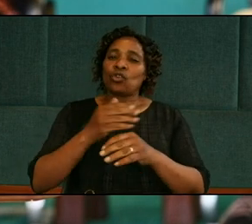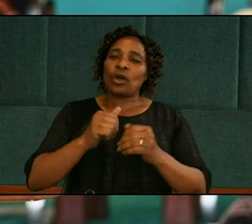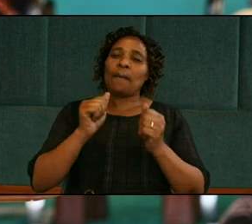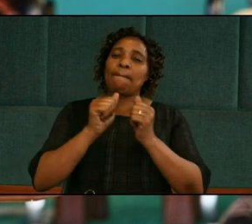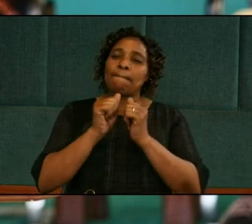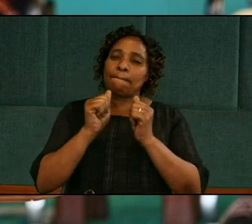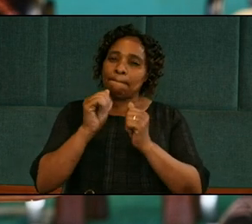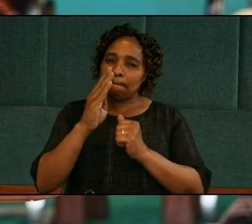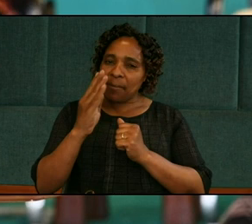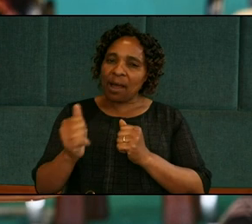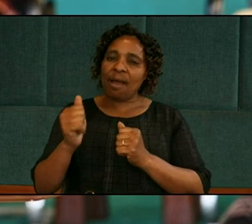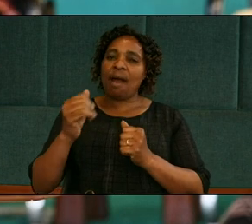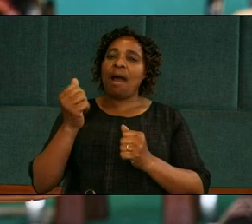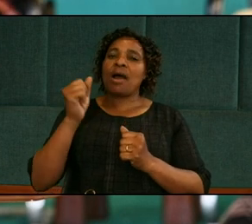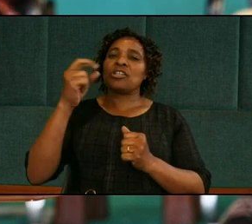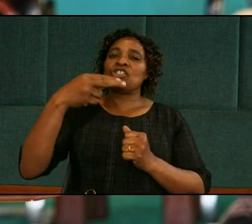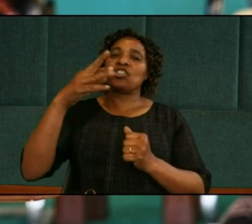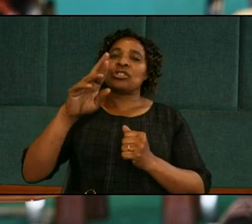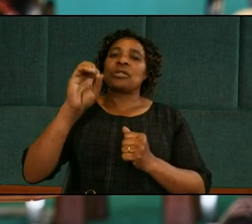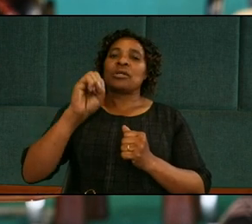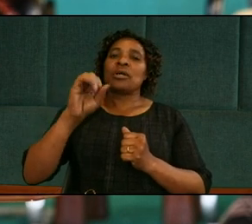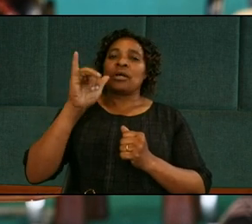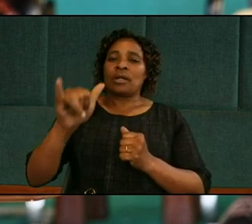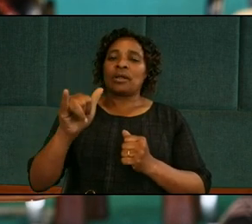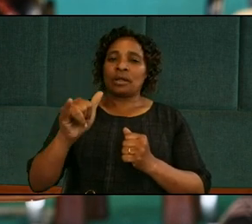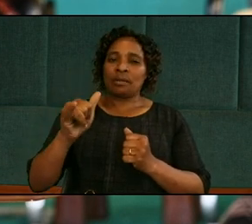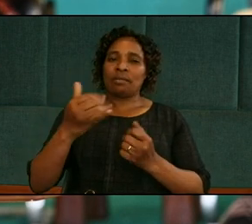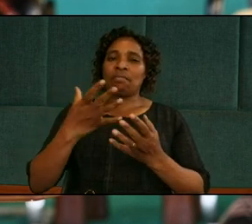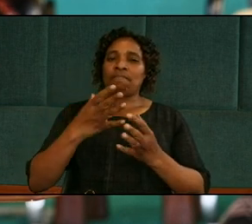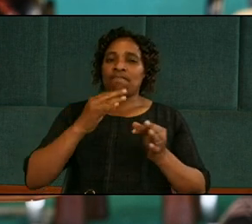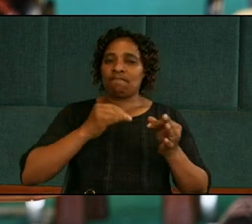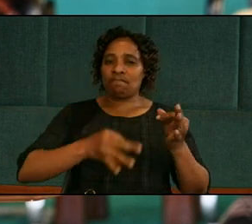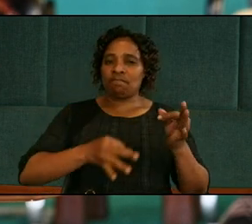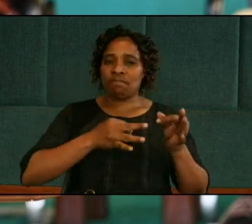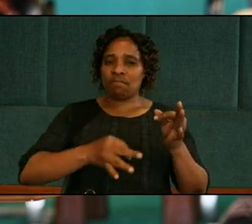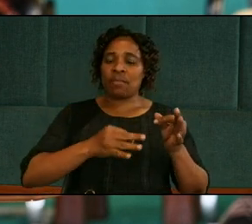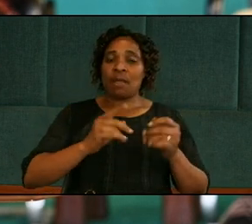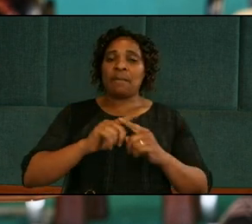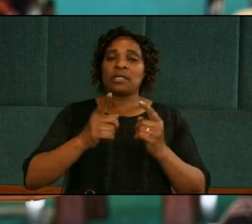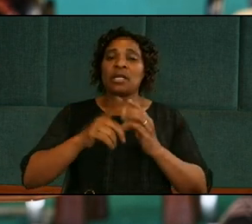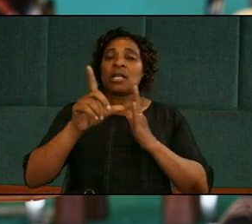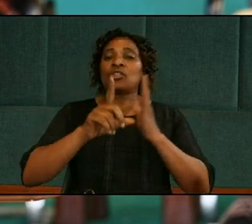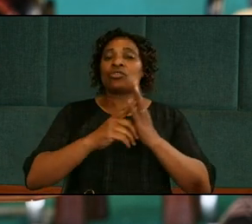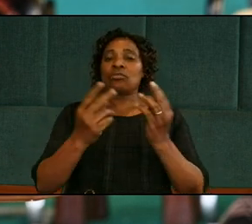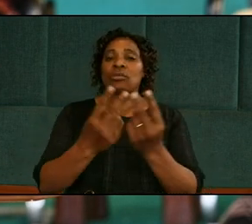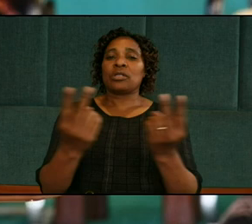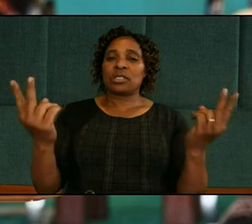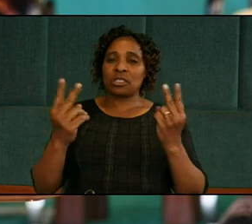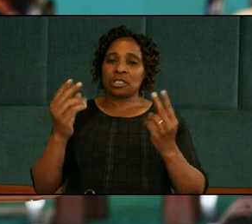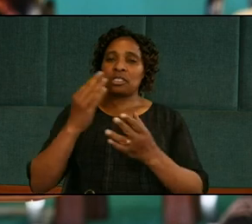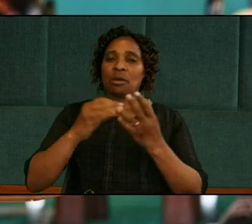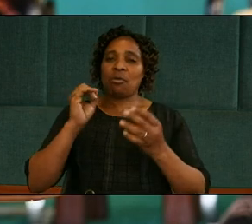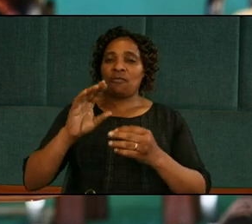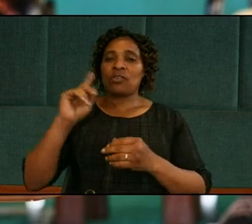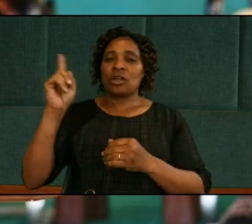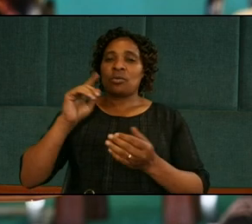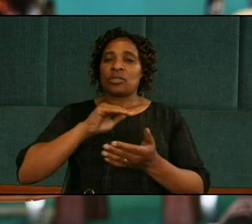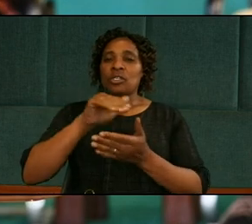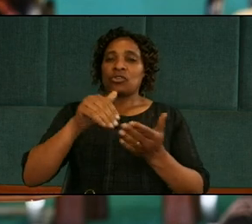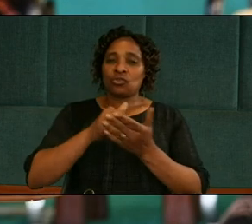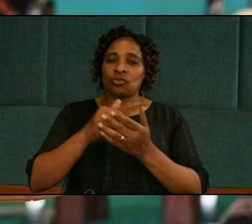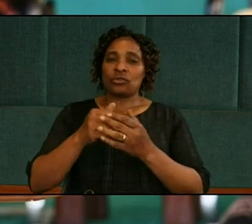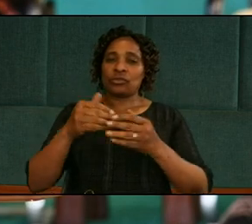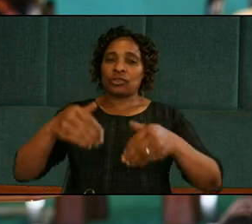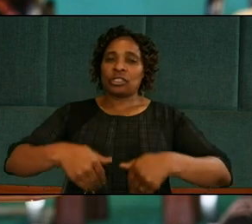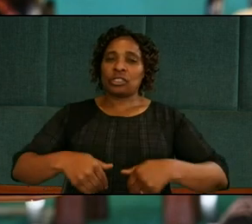Ashley, accompanied by John playing the guitar. And for the lesson panel, we have some of our Nairobi Central teens, along